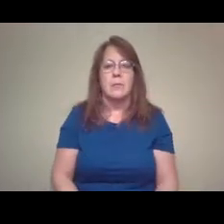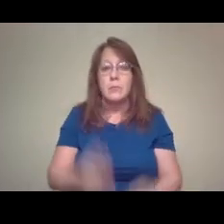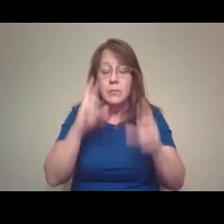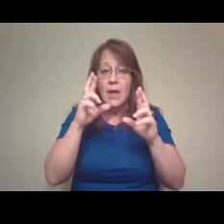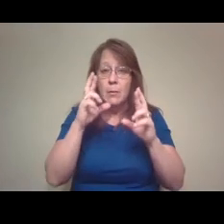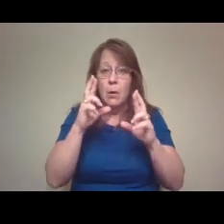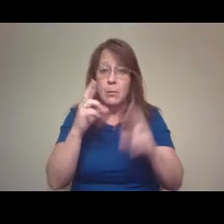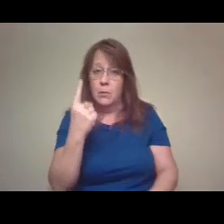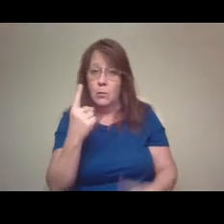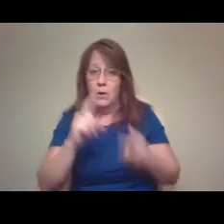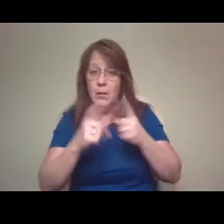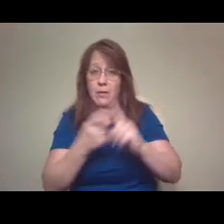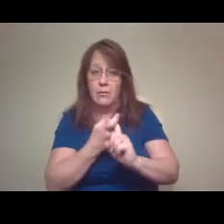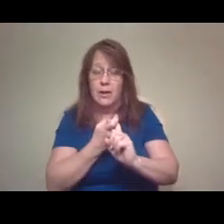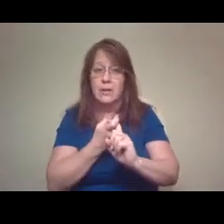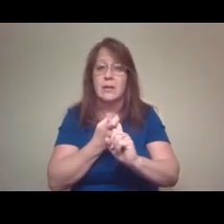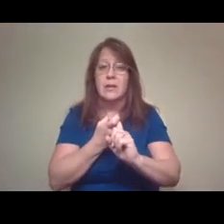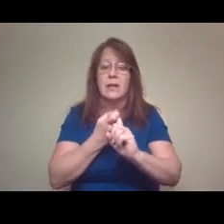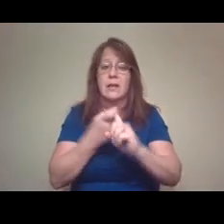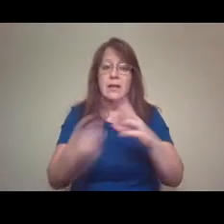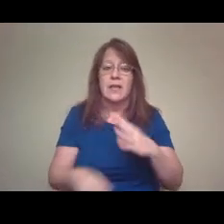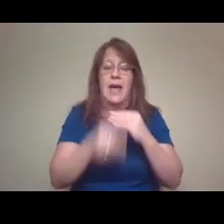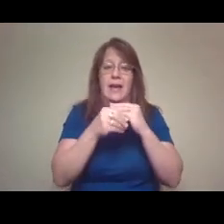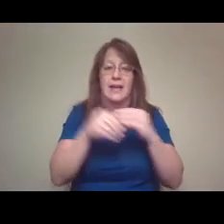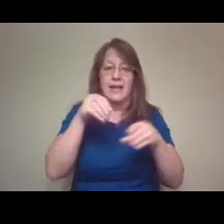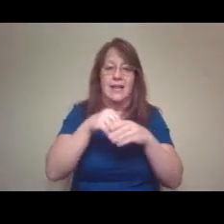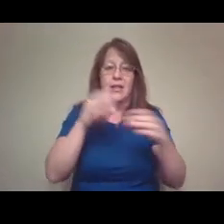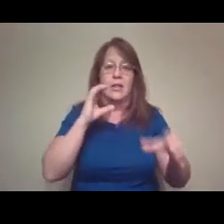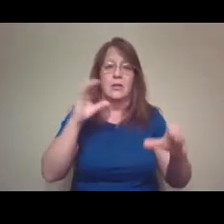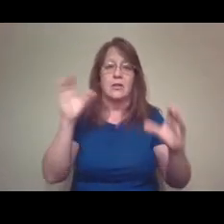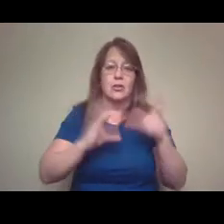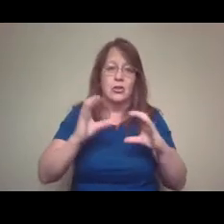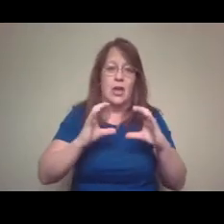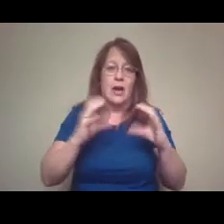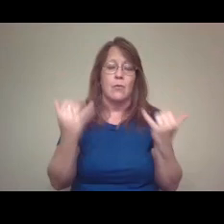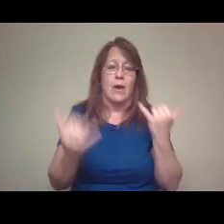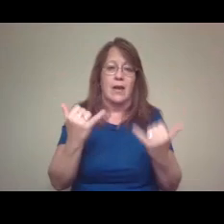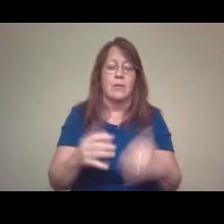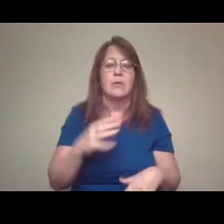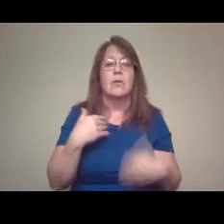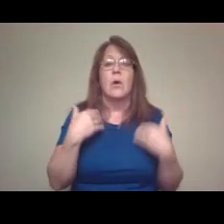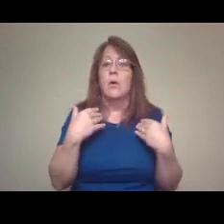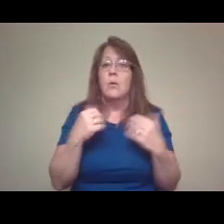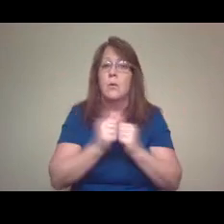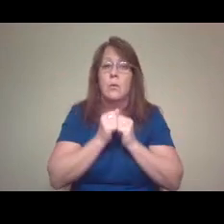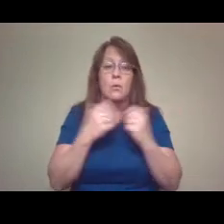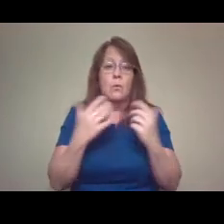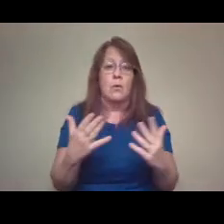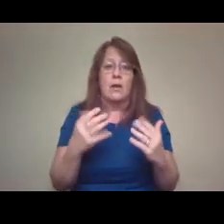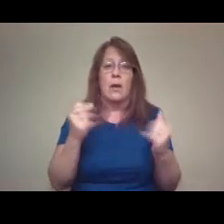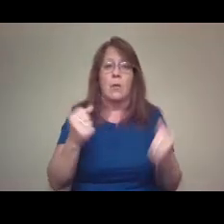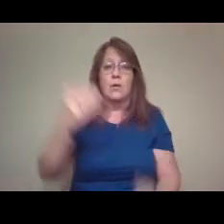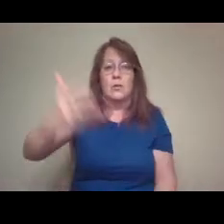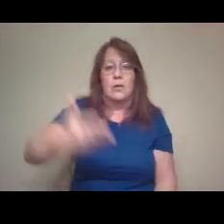putting the crisis number in the chat for me right now. So without further ado, I'd love to introduce Lena